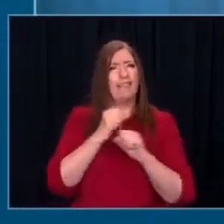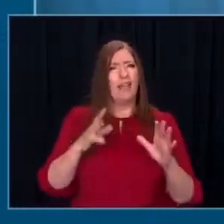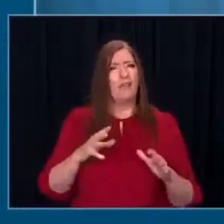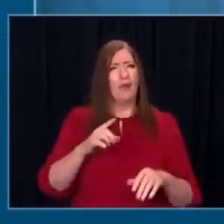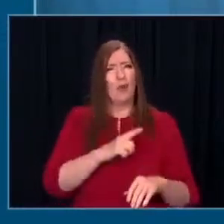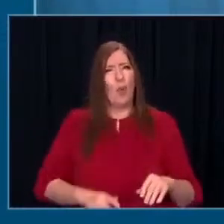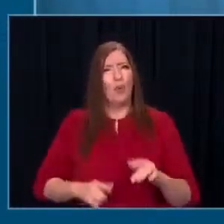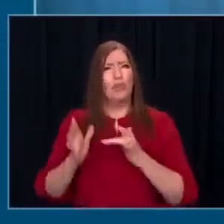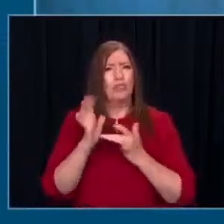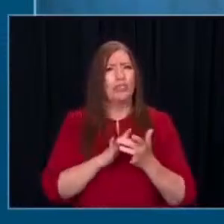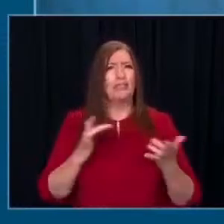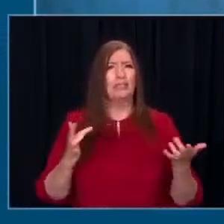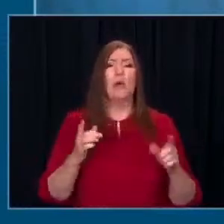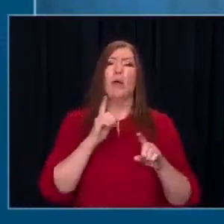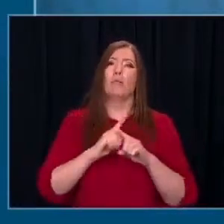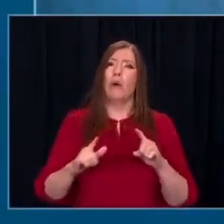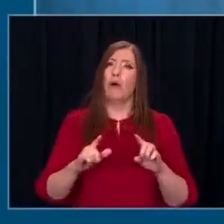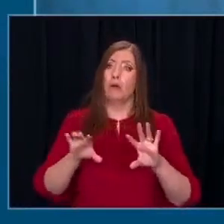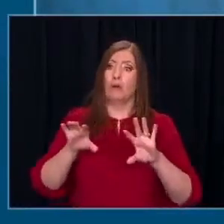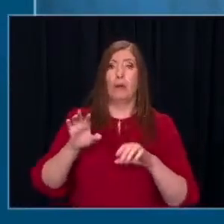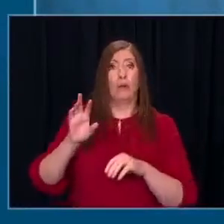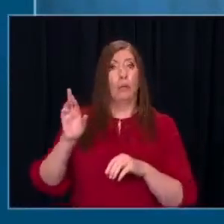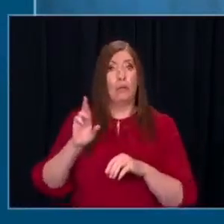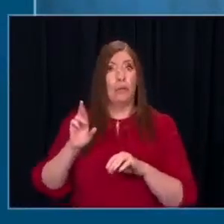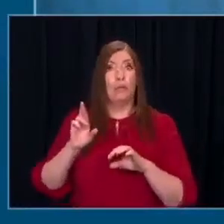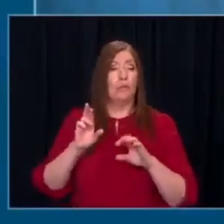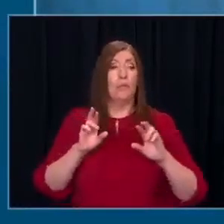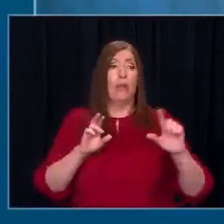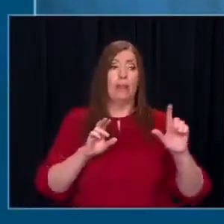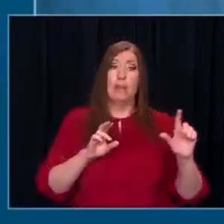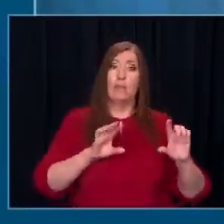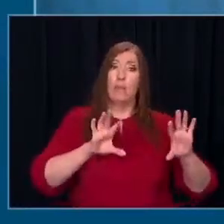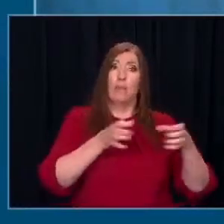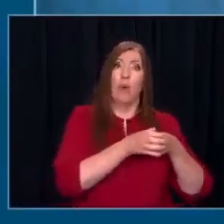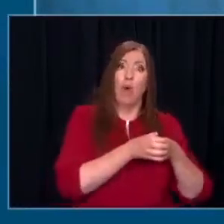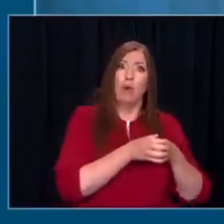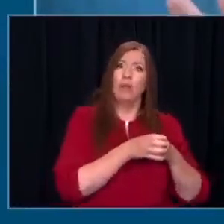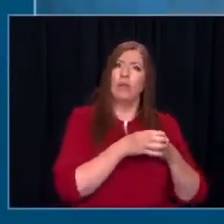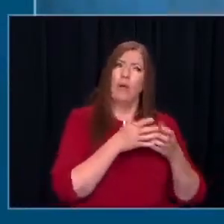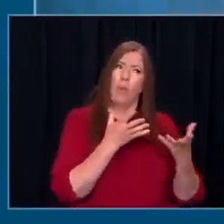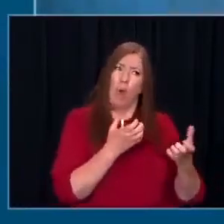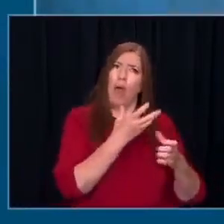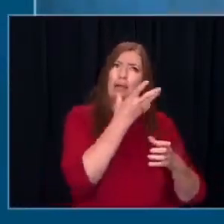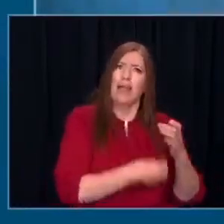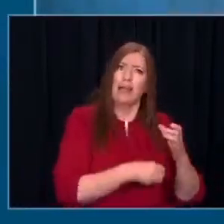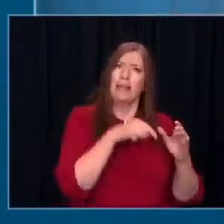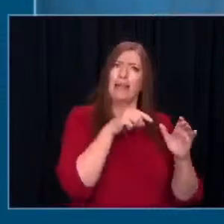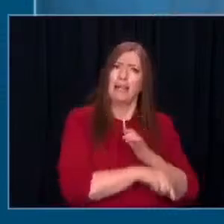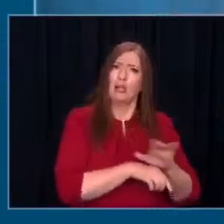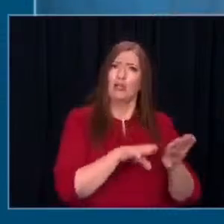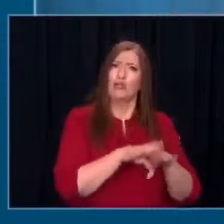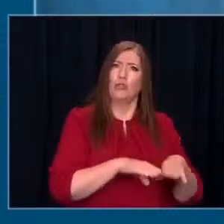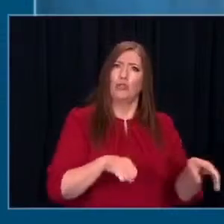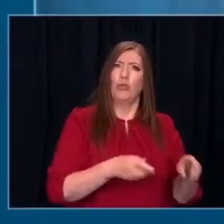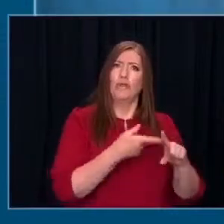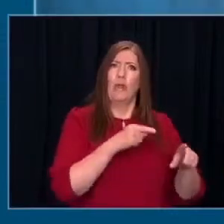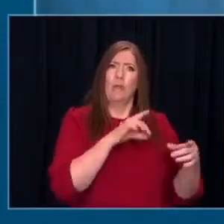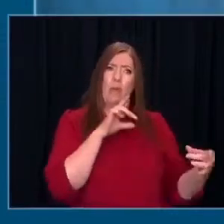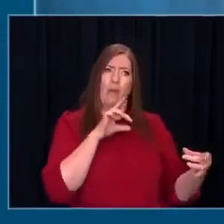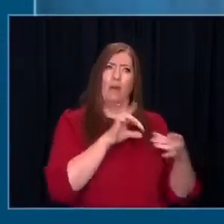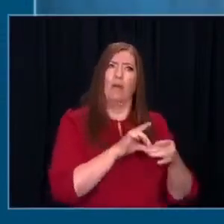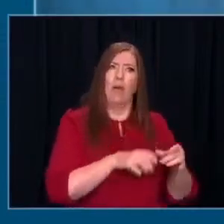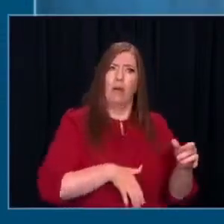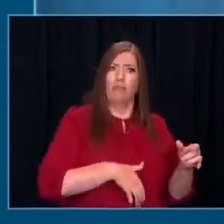will tell you is that we have a party that is a party of death. They want to kill children from conception all the way up to 28 days or 27